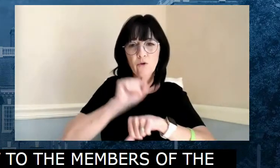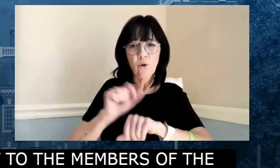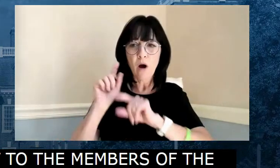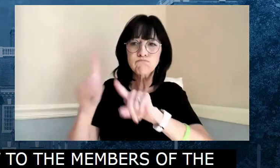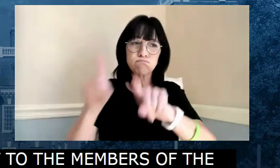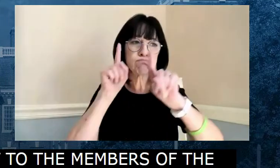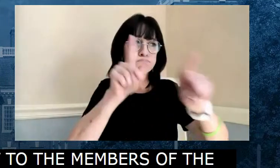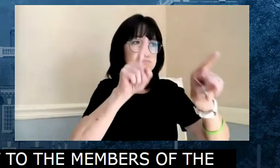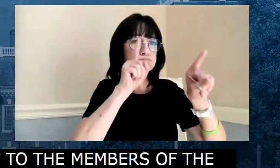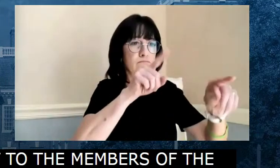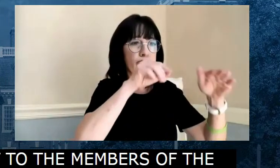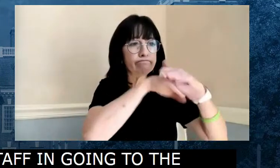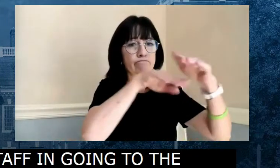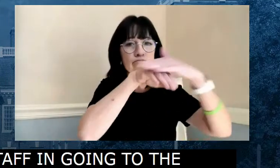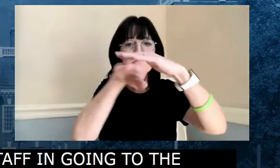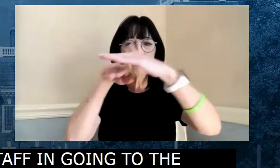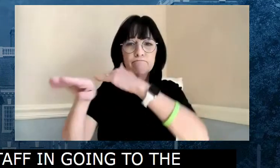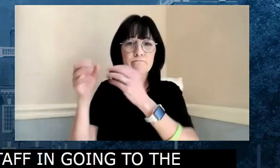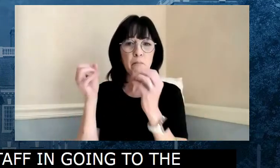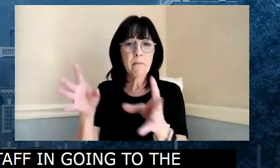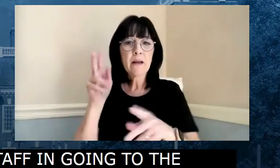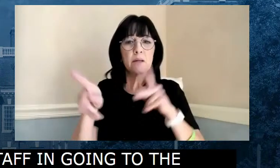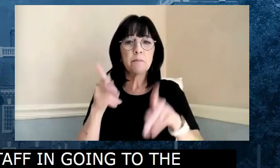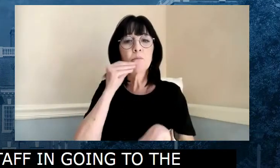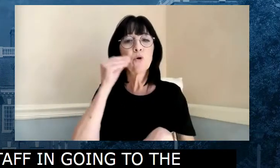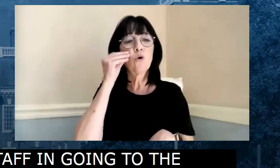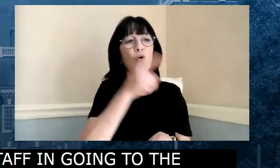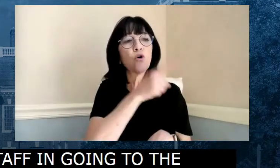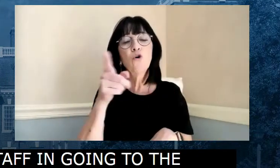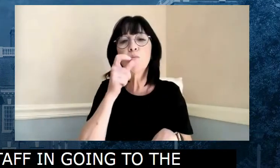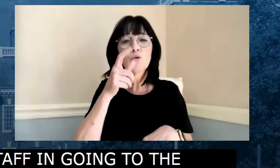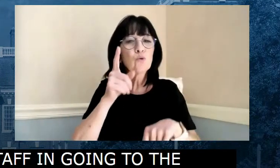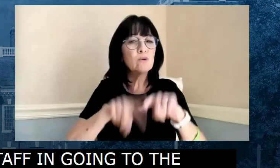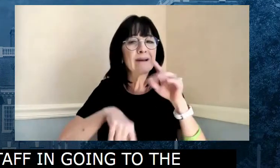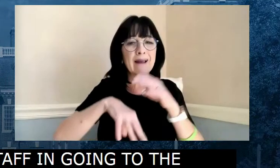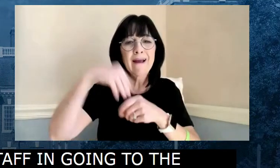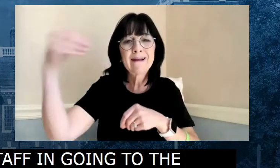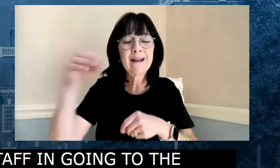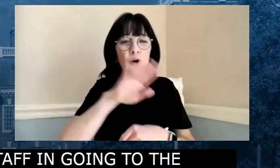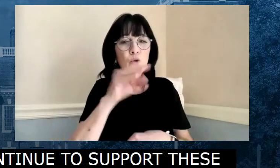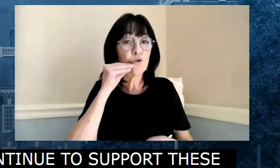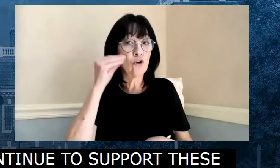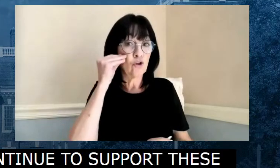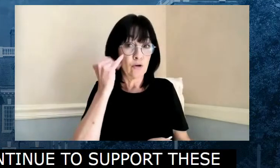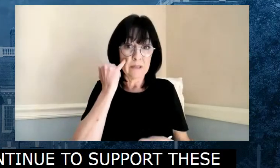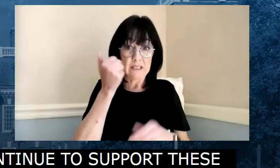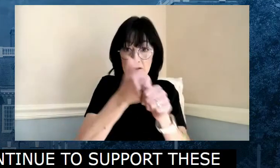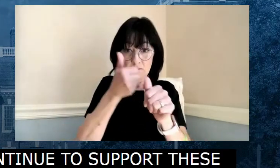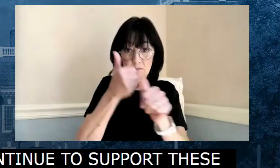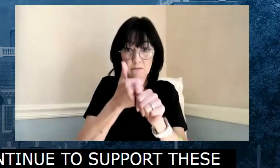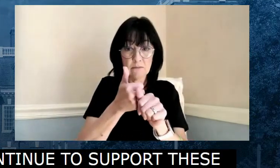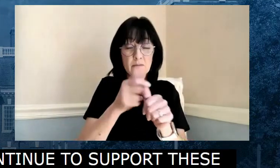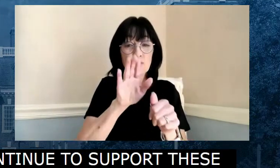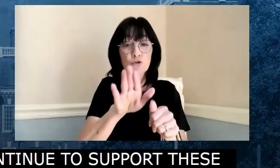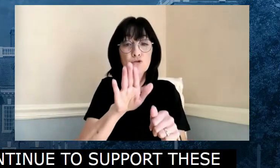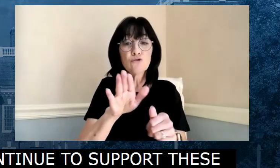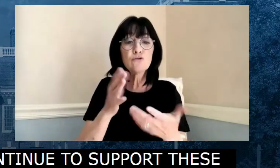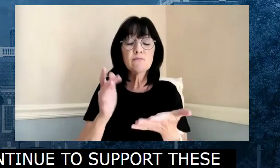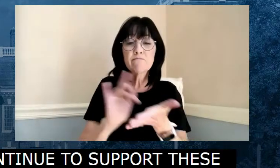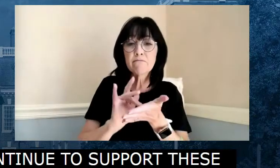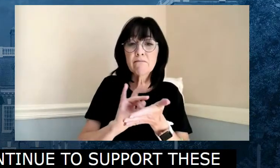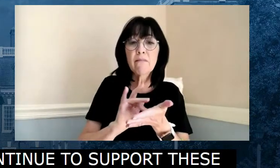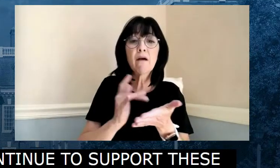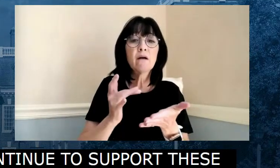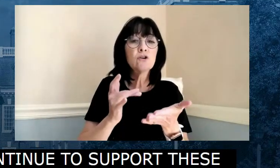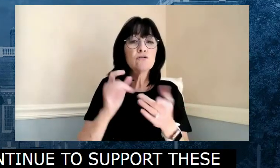individuals. So we continue to support these efforts. If you are unable to leave your house due to a medical condition or disability to get